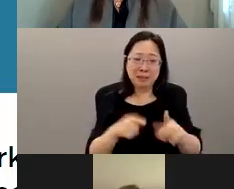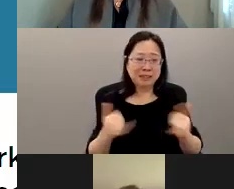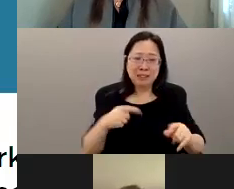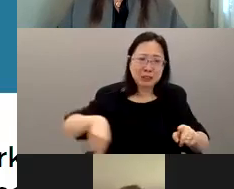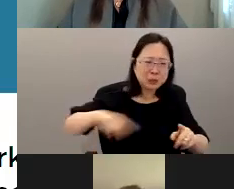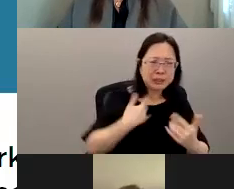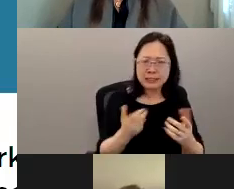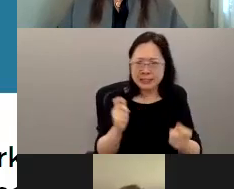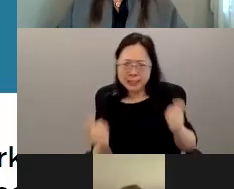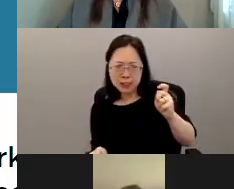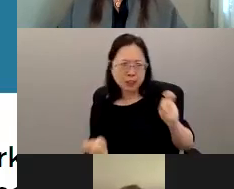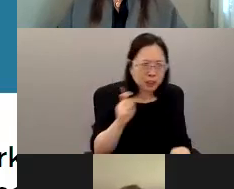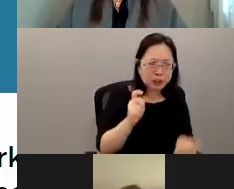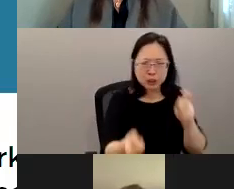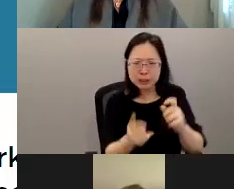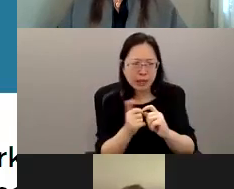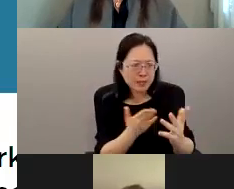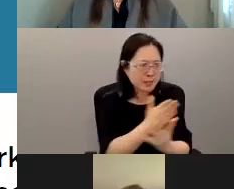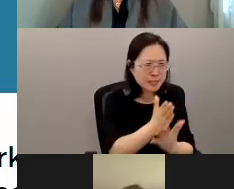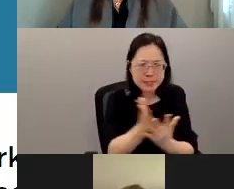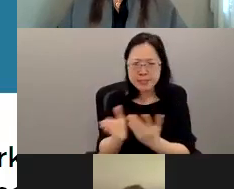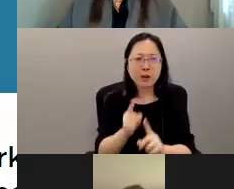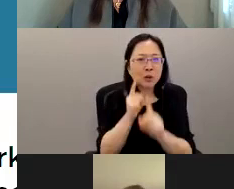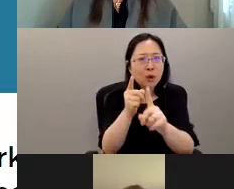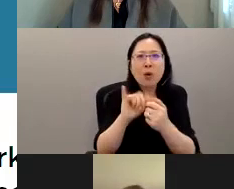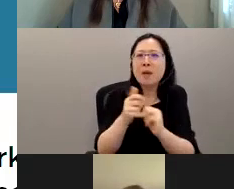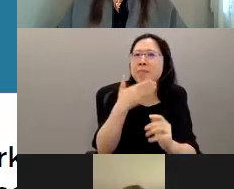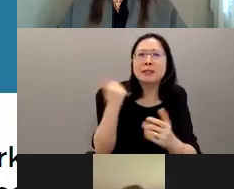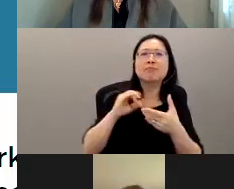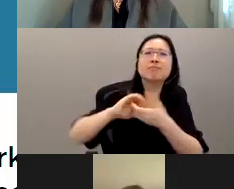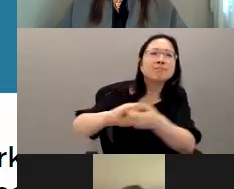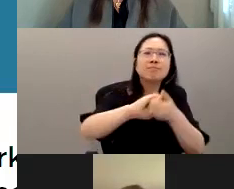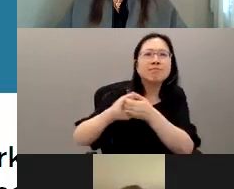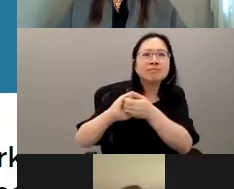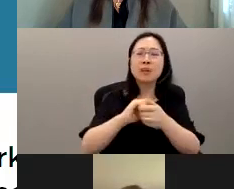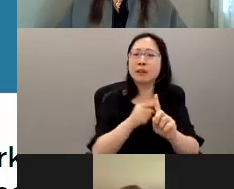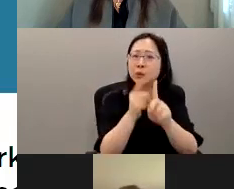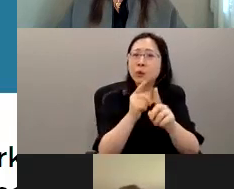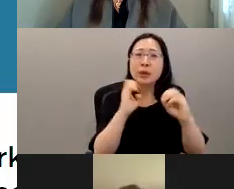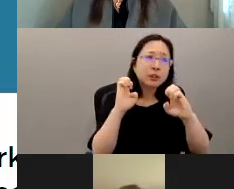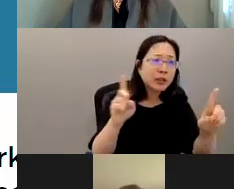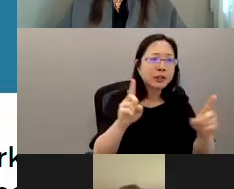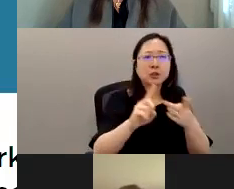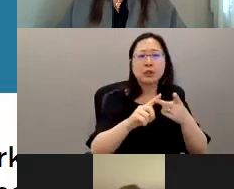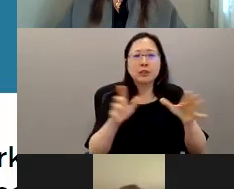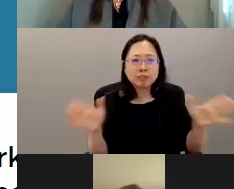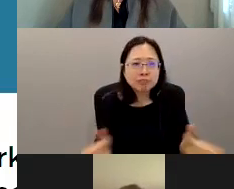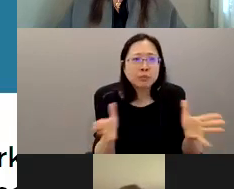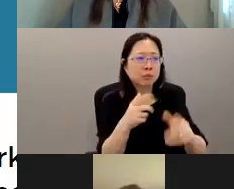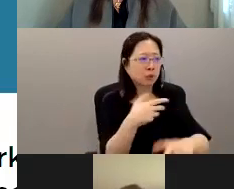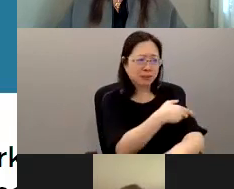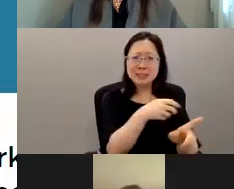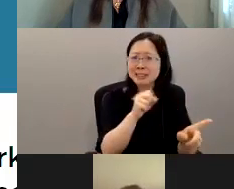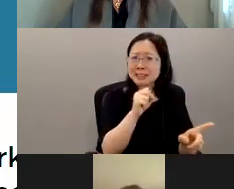pivoting and looking at new directions to collaborate and move everything forward and keep educating and promoting our seniors as very active